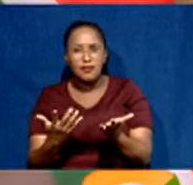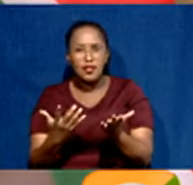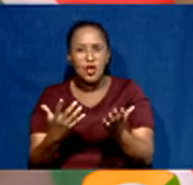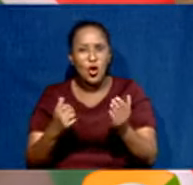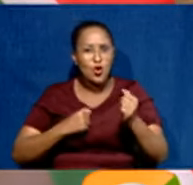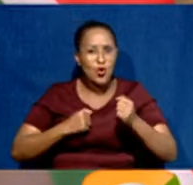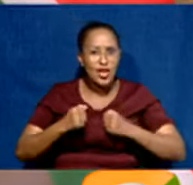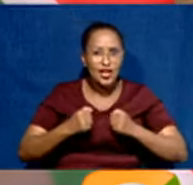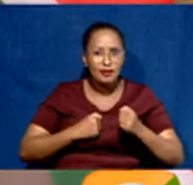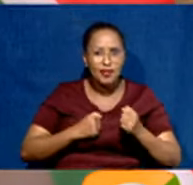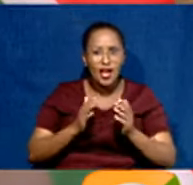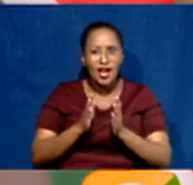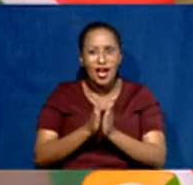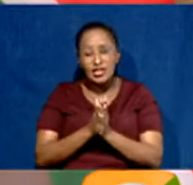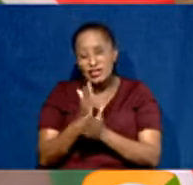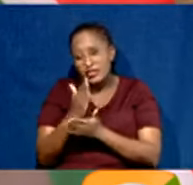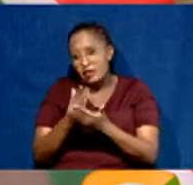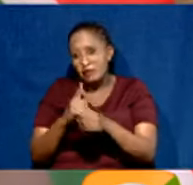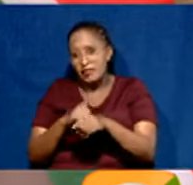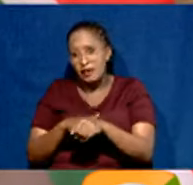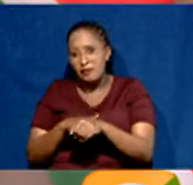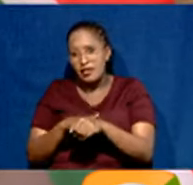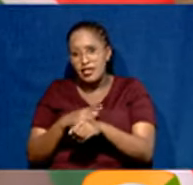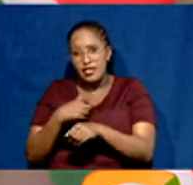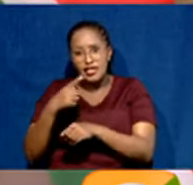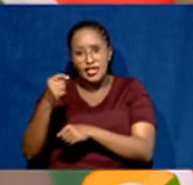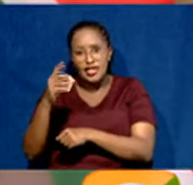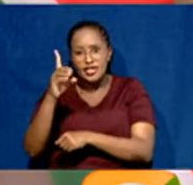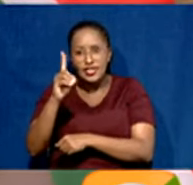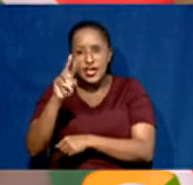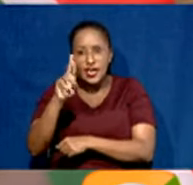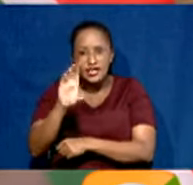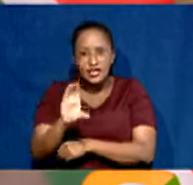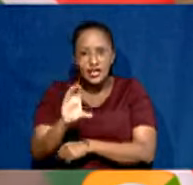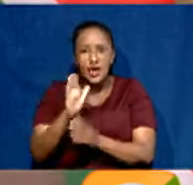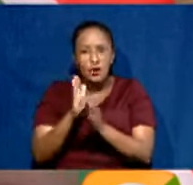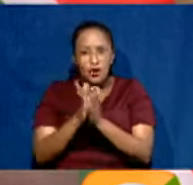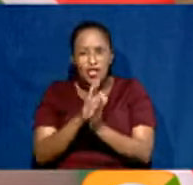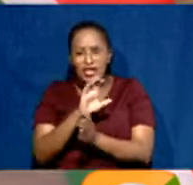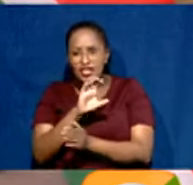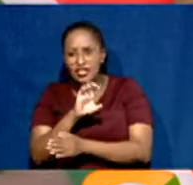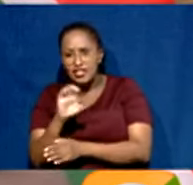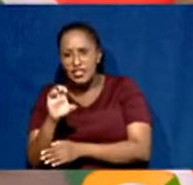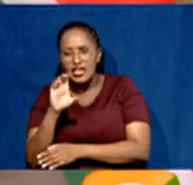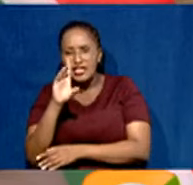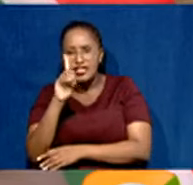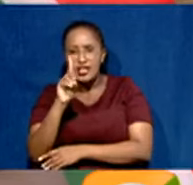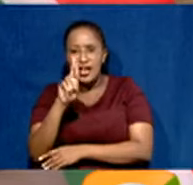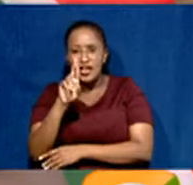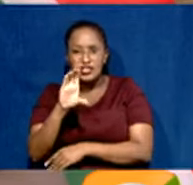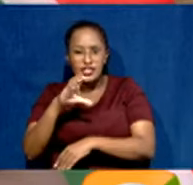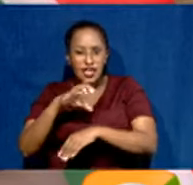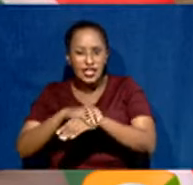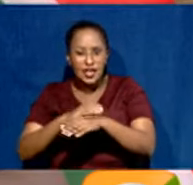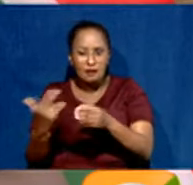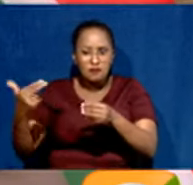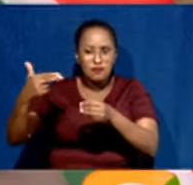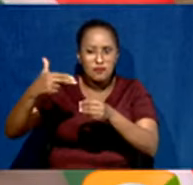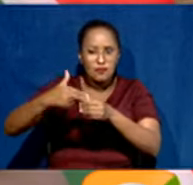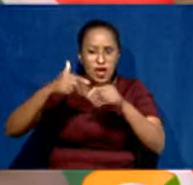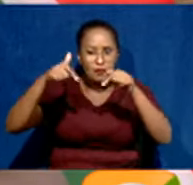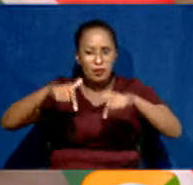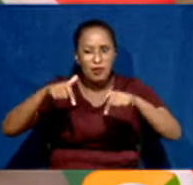Rwanda, and sometimes all the way to DRC. With the eastern DRC get fuel from